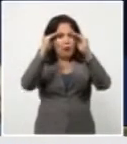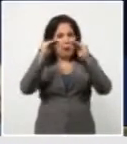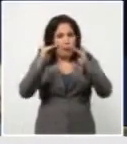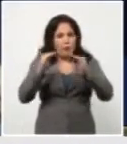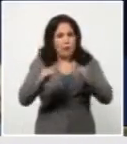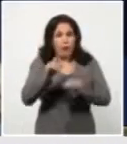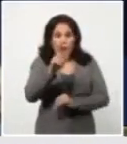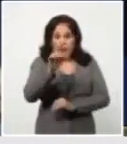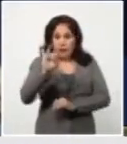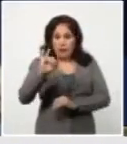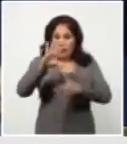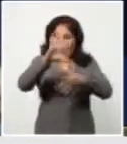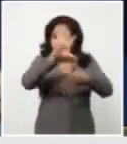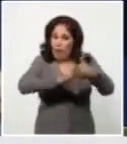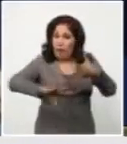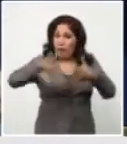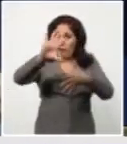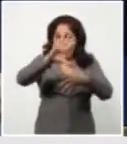3.77% in our country.